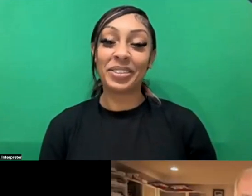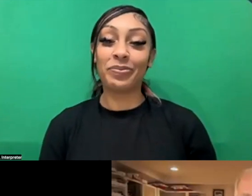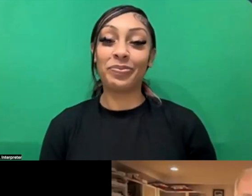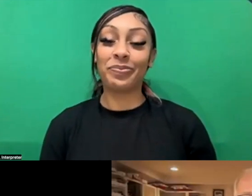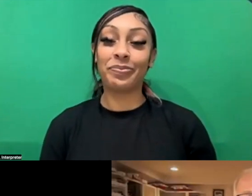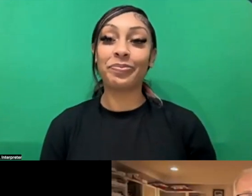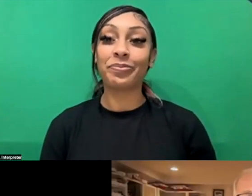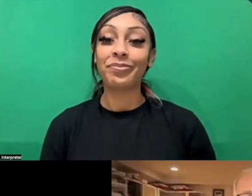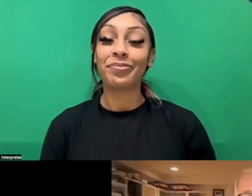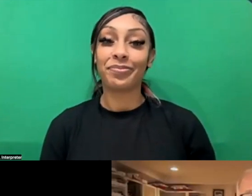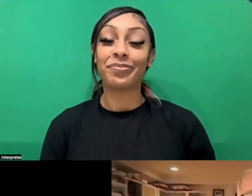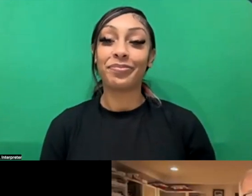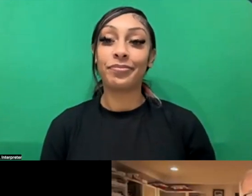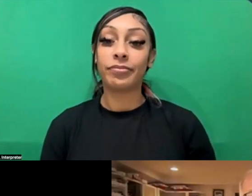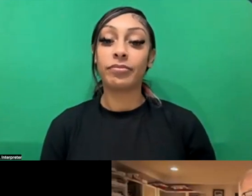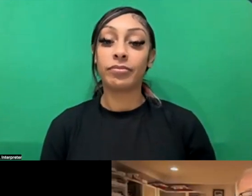is a good thread. Is